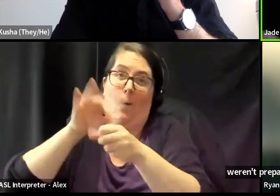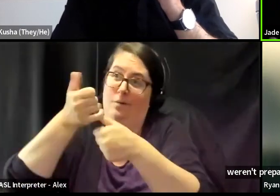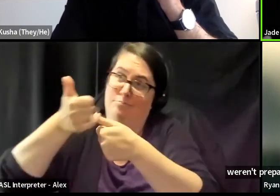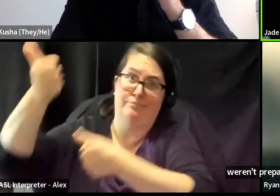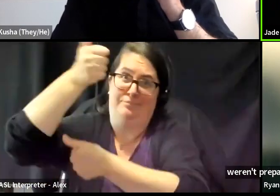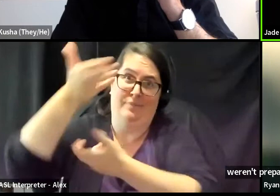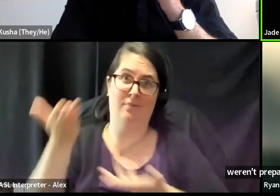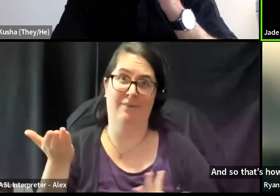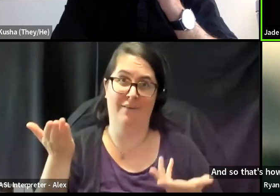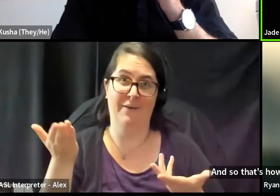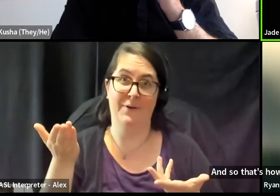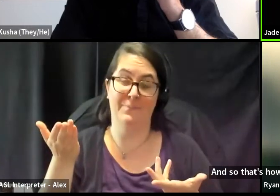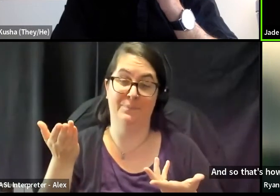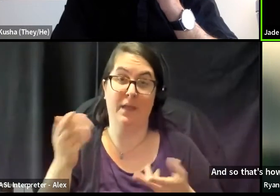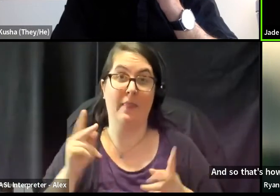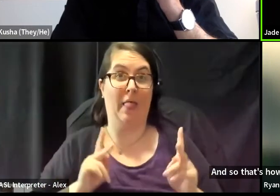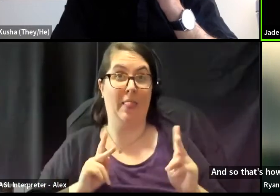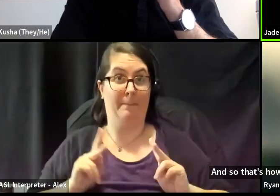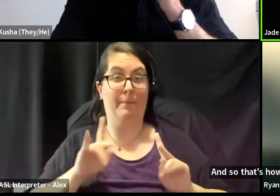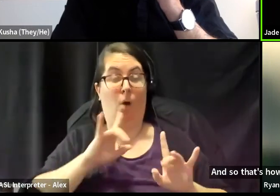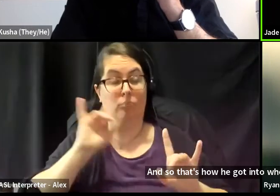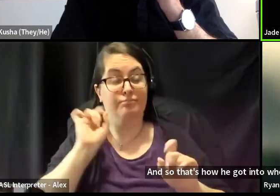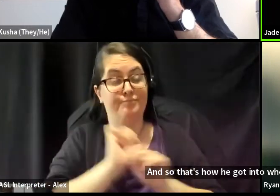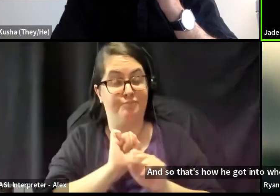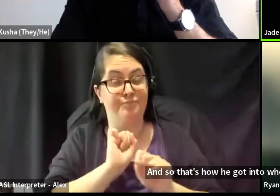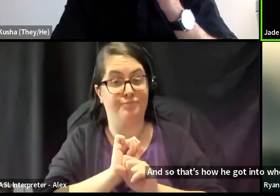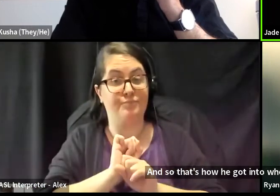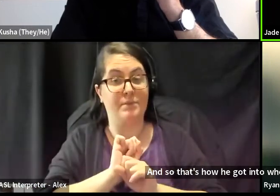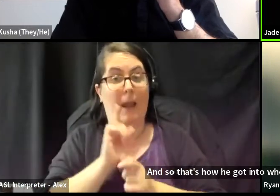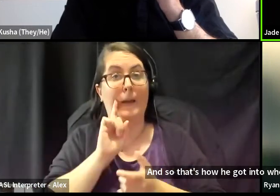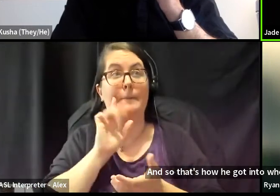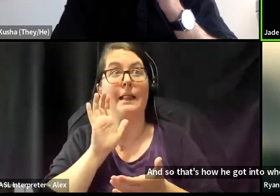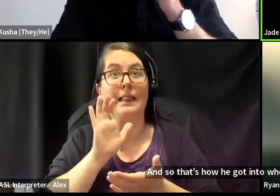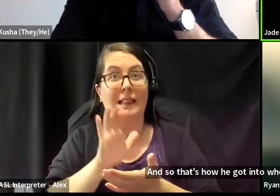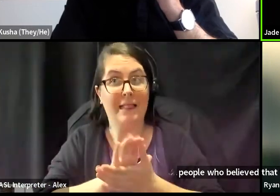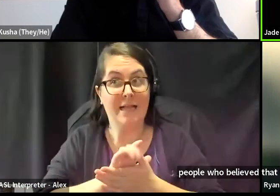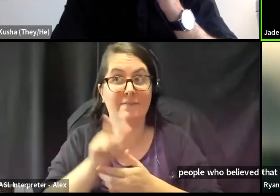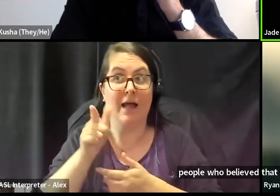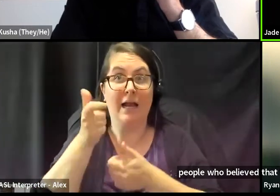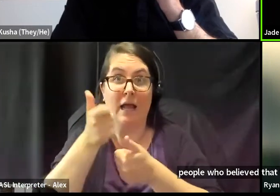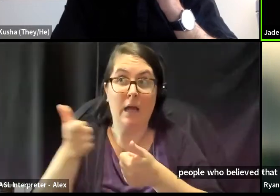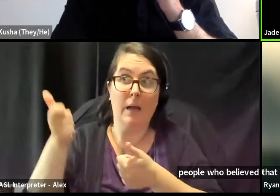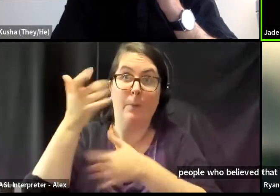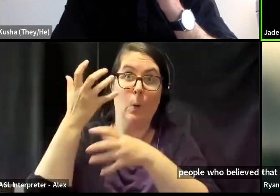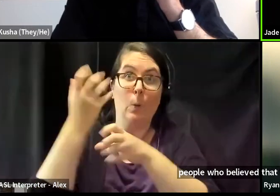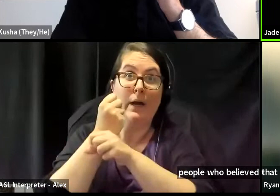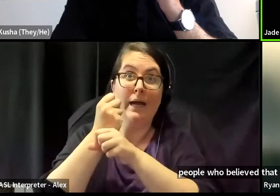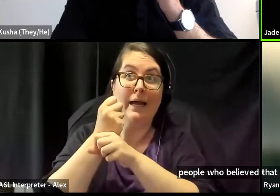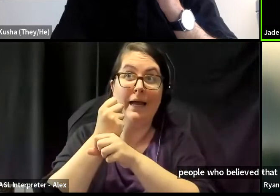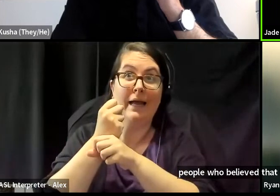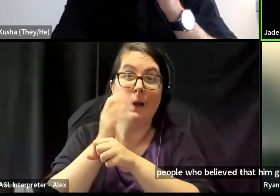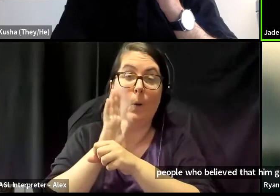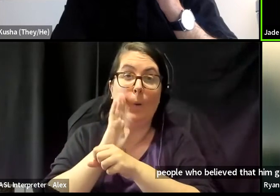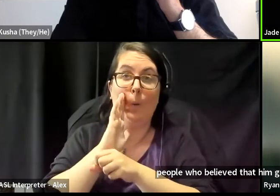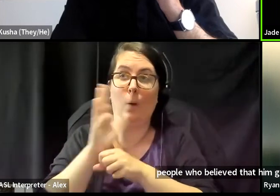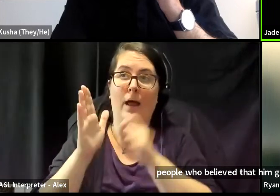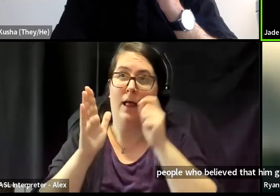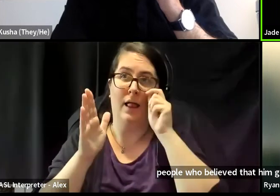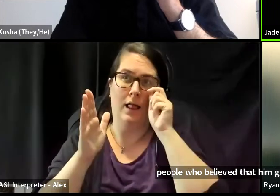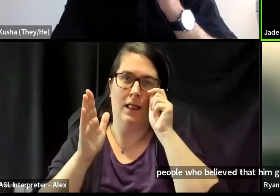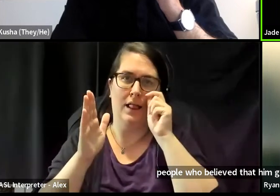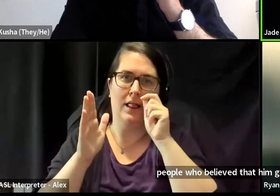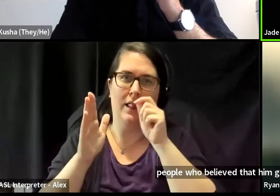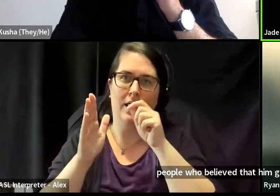And then the people who believed that him getting into office was going to somehow rub off on them